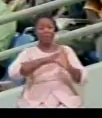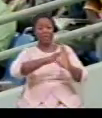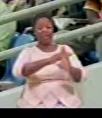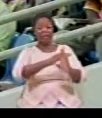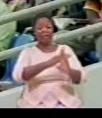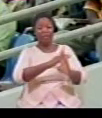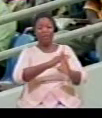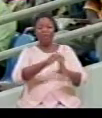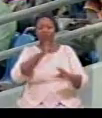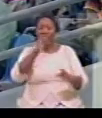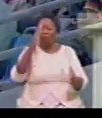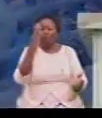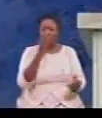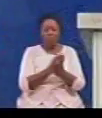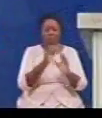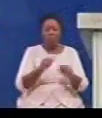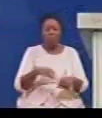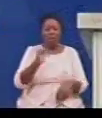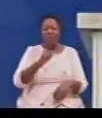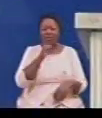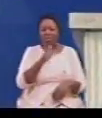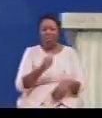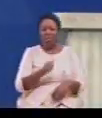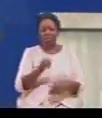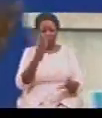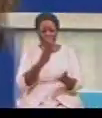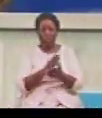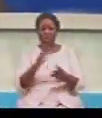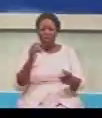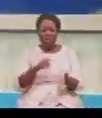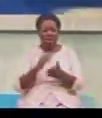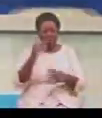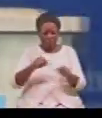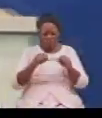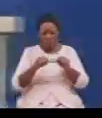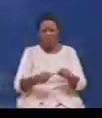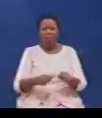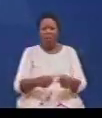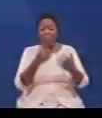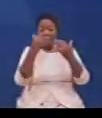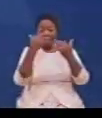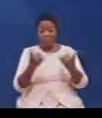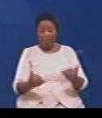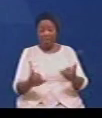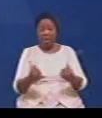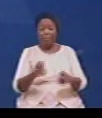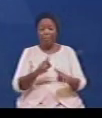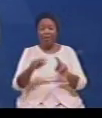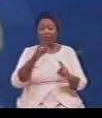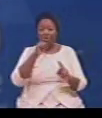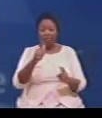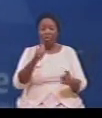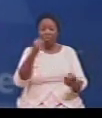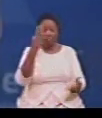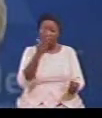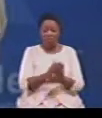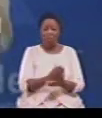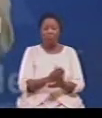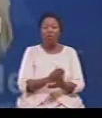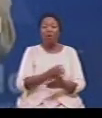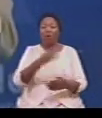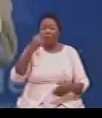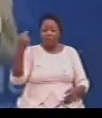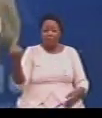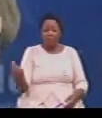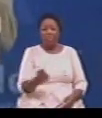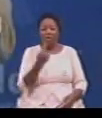not stoppable, cannot cease. It will go on. Present but not preventable